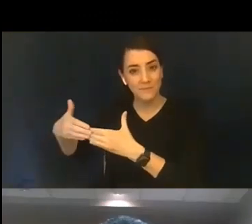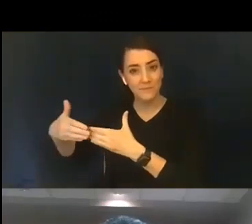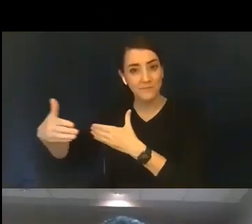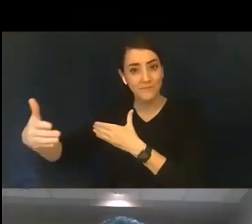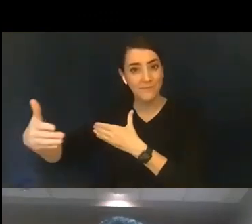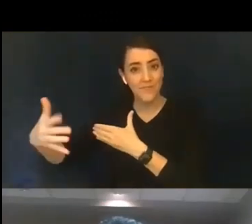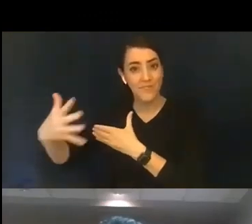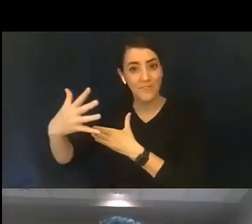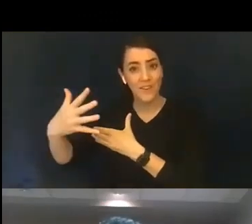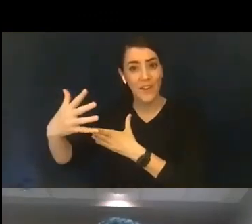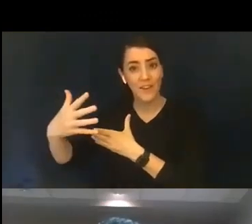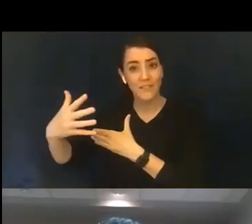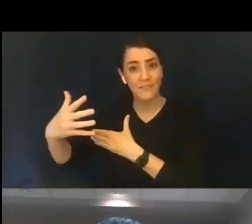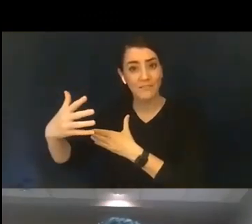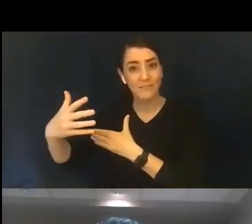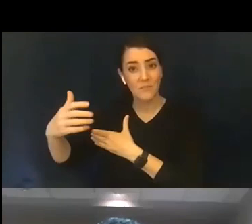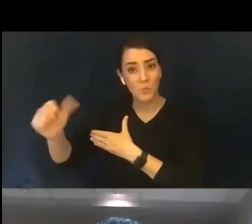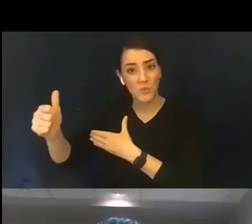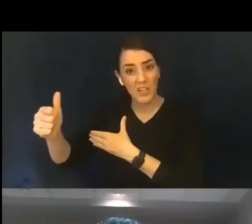tremendous